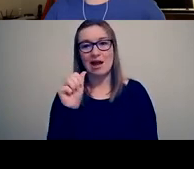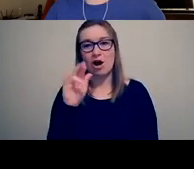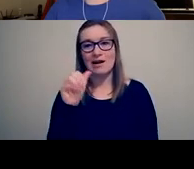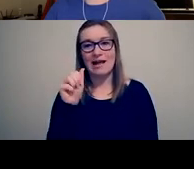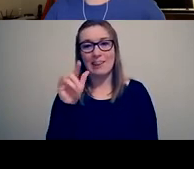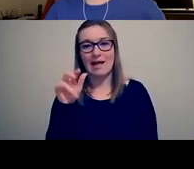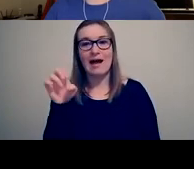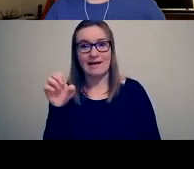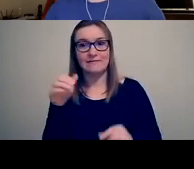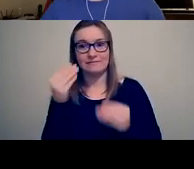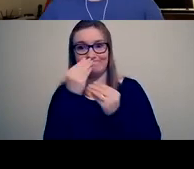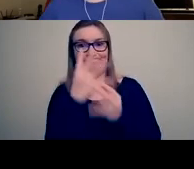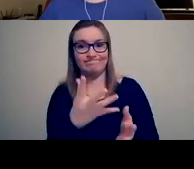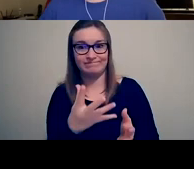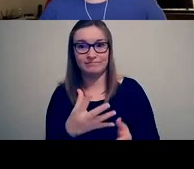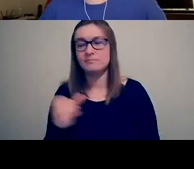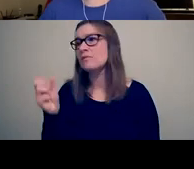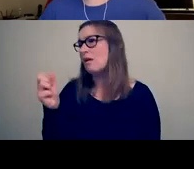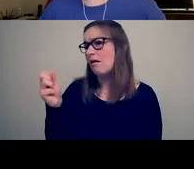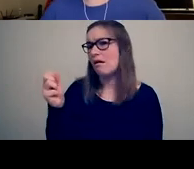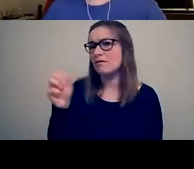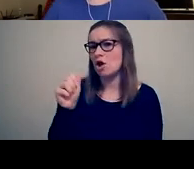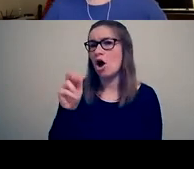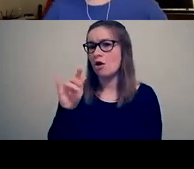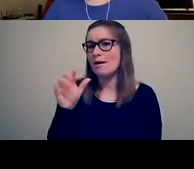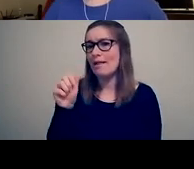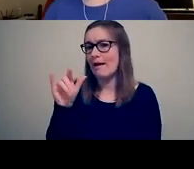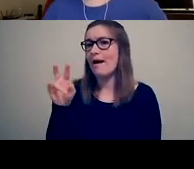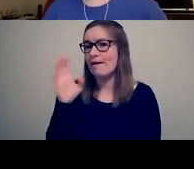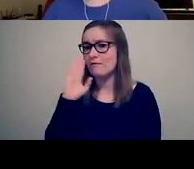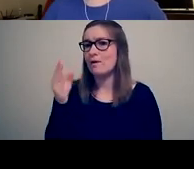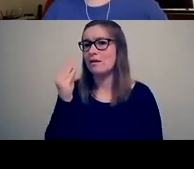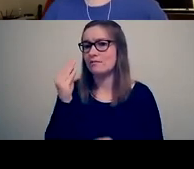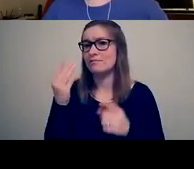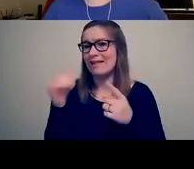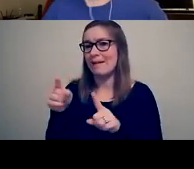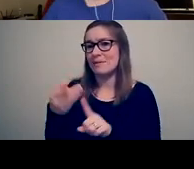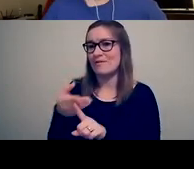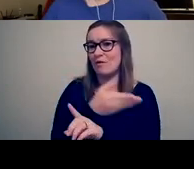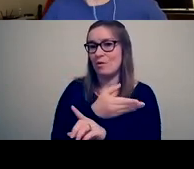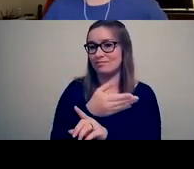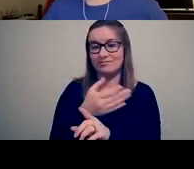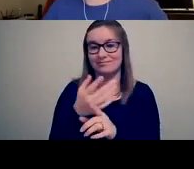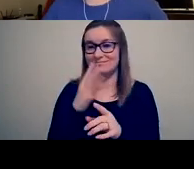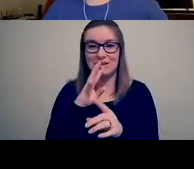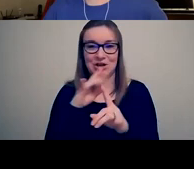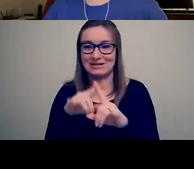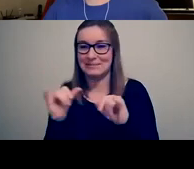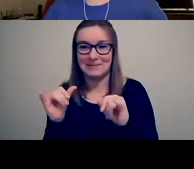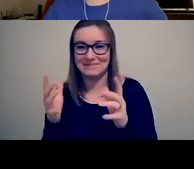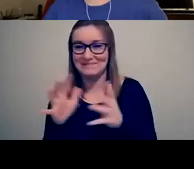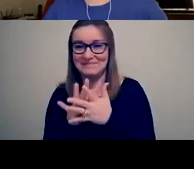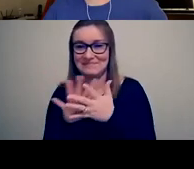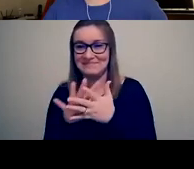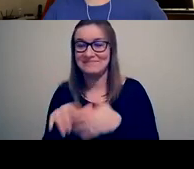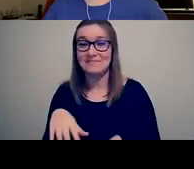been. That's where instructions make them aware too. ARIA Live happens before. We want to try and be, you know, careful about how